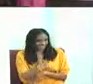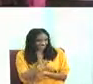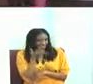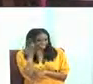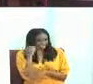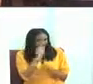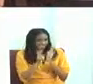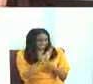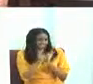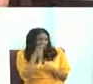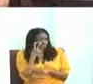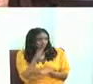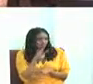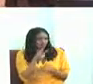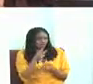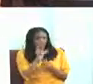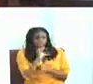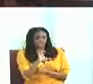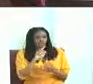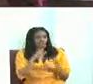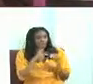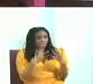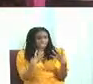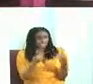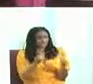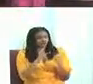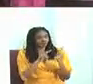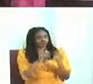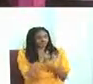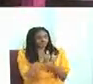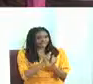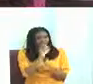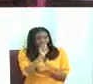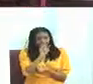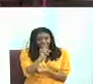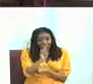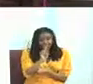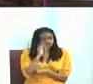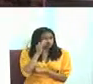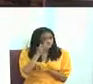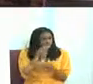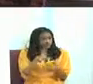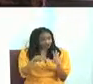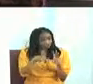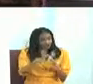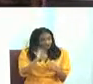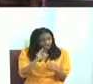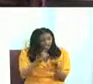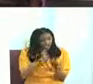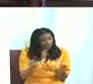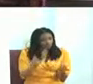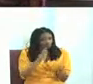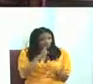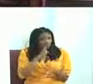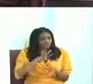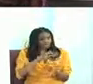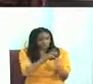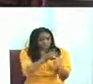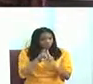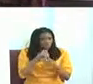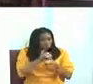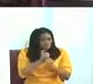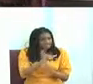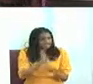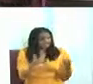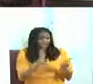the documentary about healing people with AIDS. They're finding a cure, and they're the women who are behind making that happen. It's